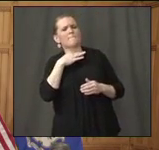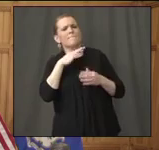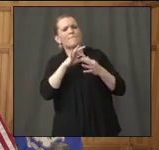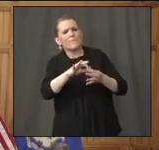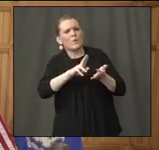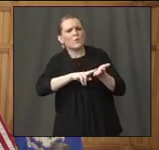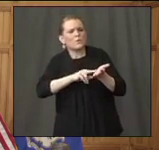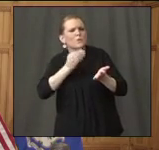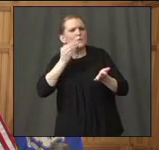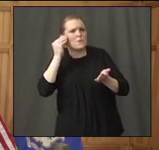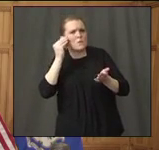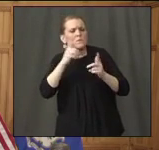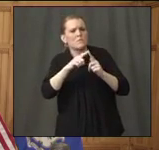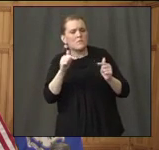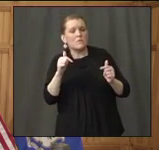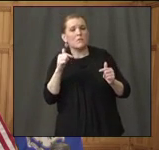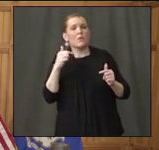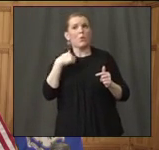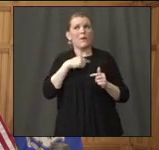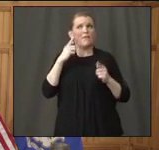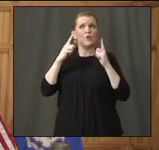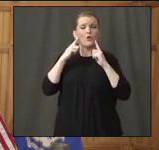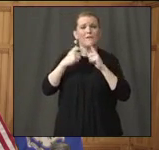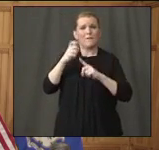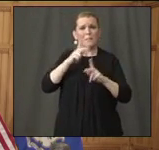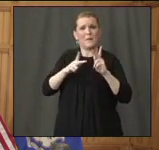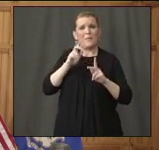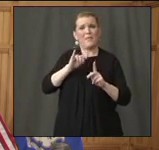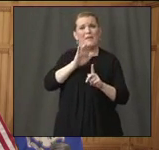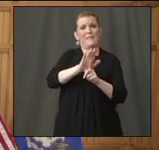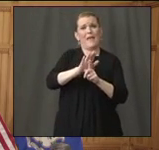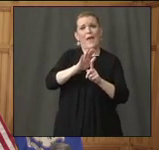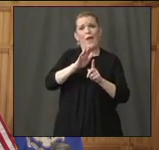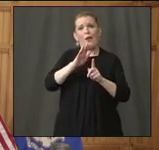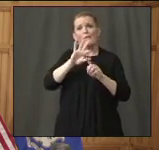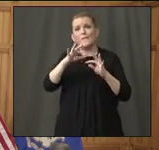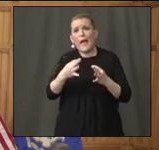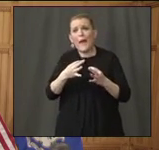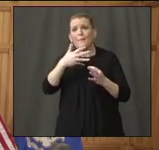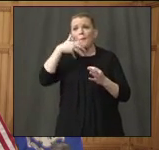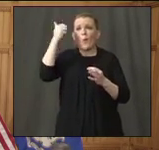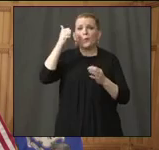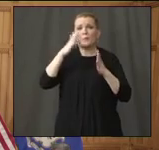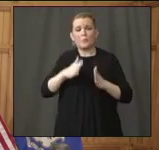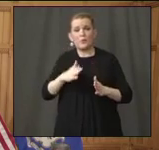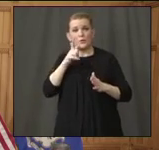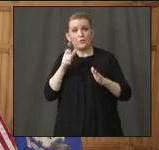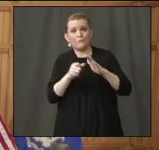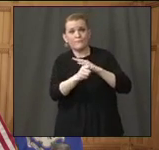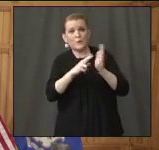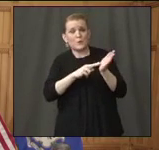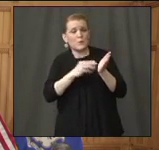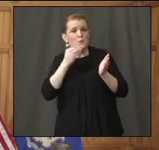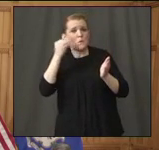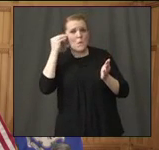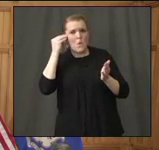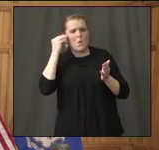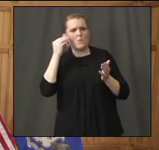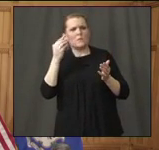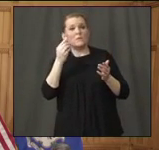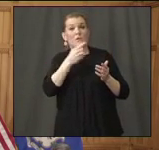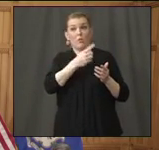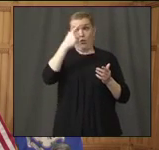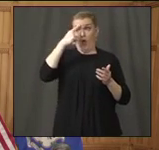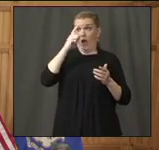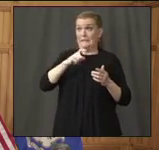go on a ventilator, and that ventilators are being prioritized for those who, quote, have a better chance at survival. Is there criteria